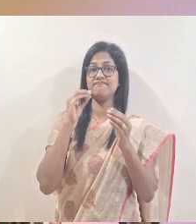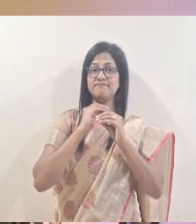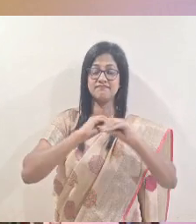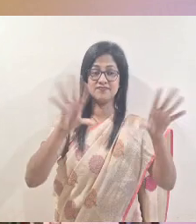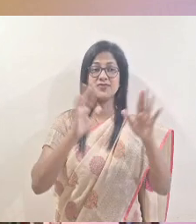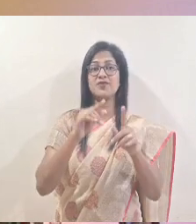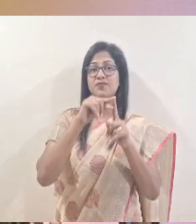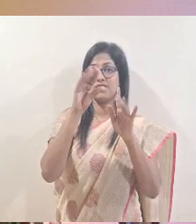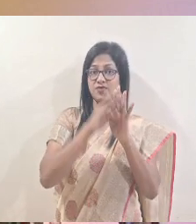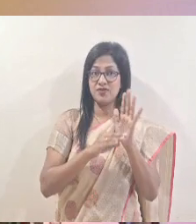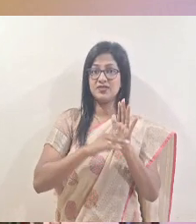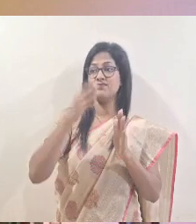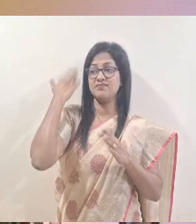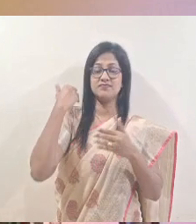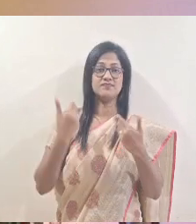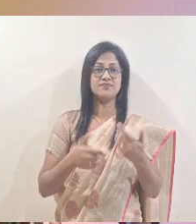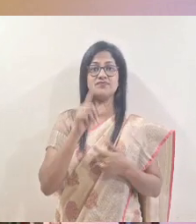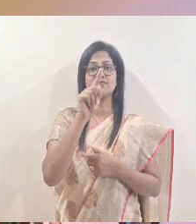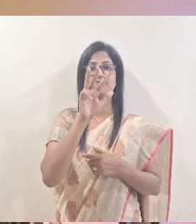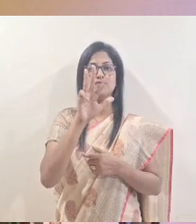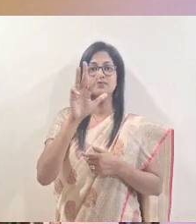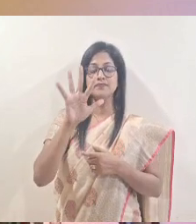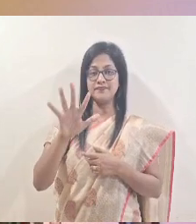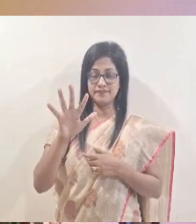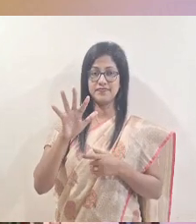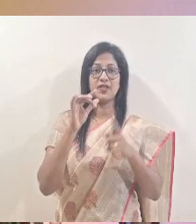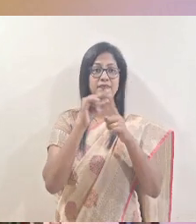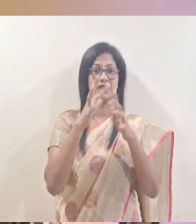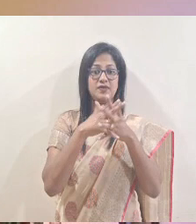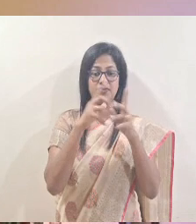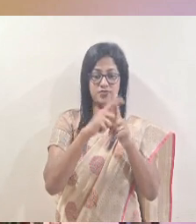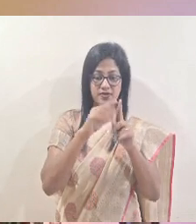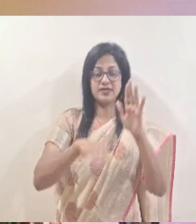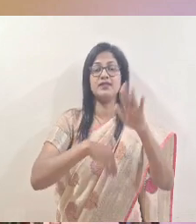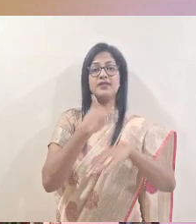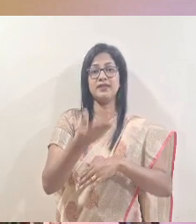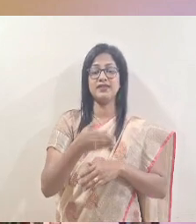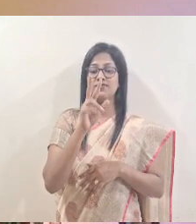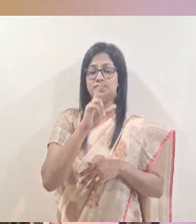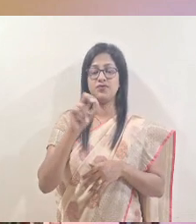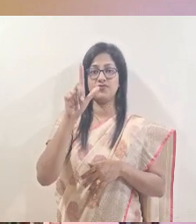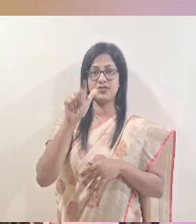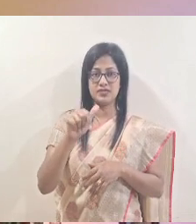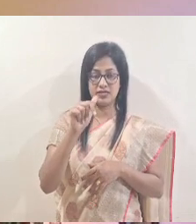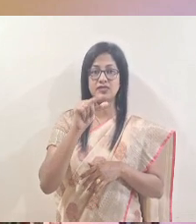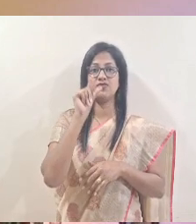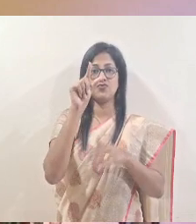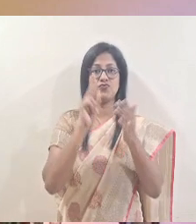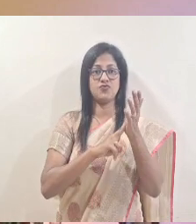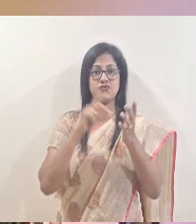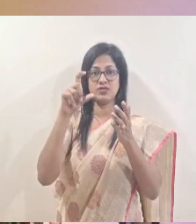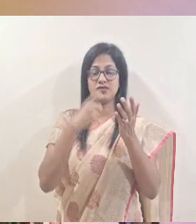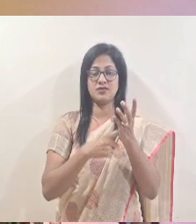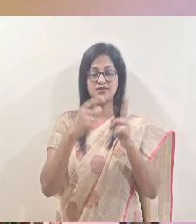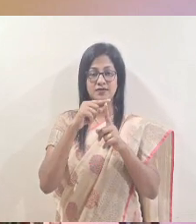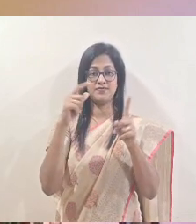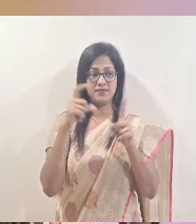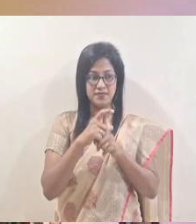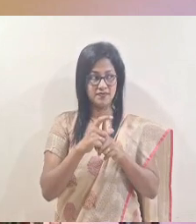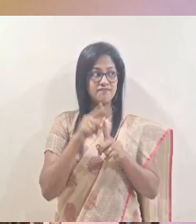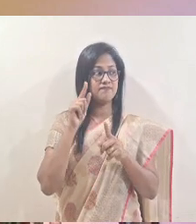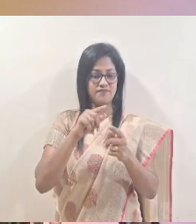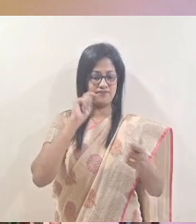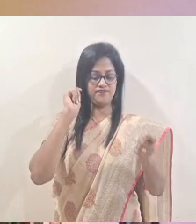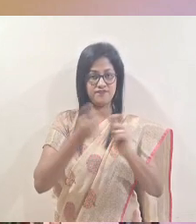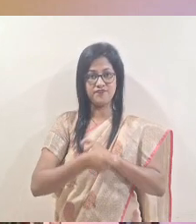for inclusion since 1995 with the PWD Act. Later, in 2006, UNCRPD